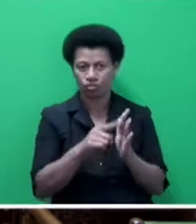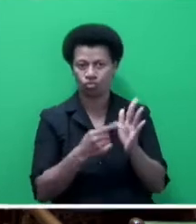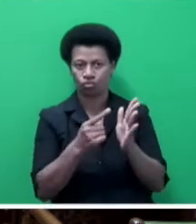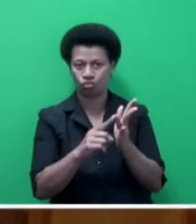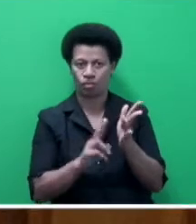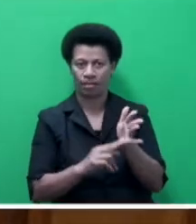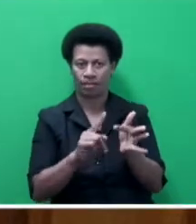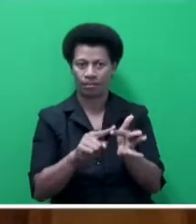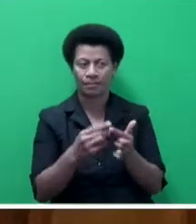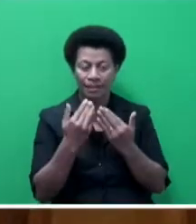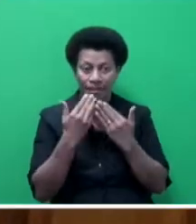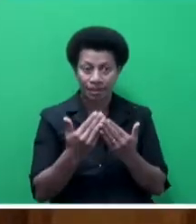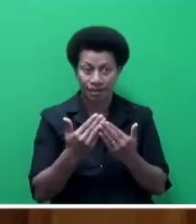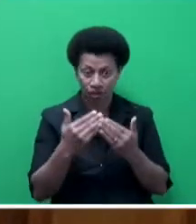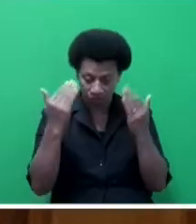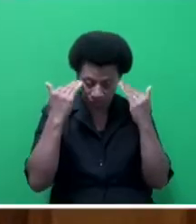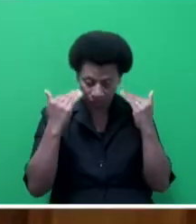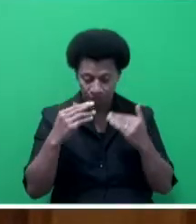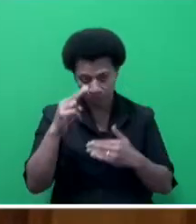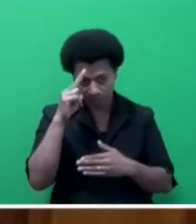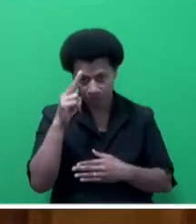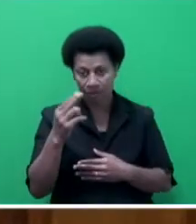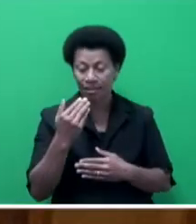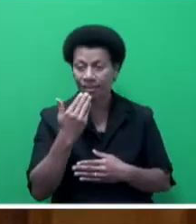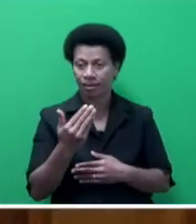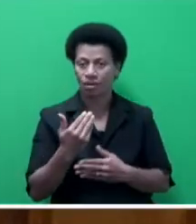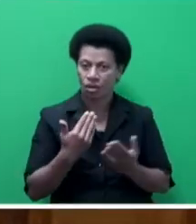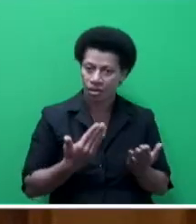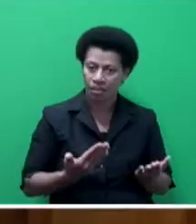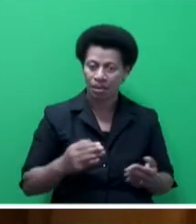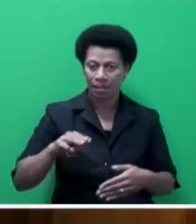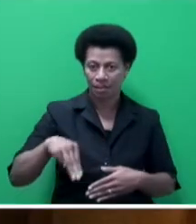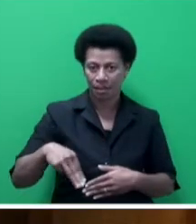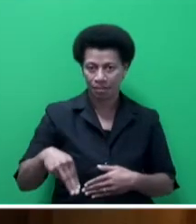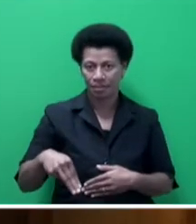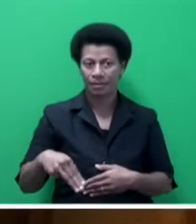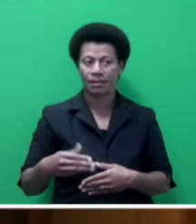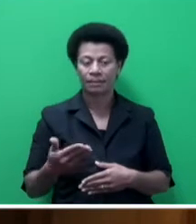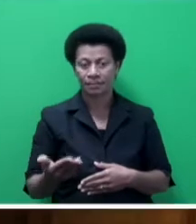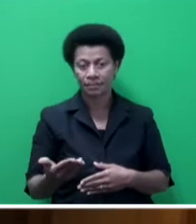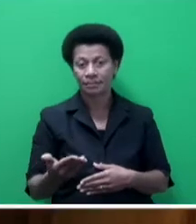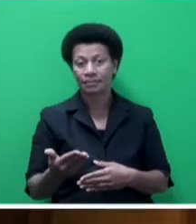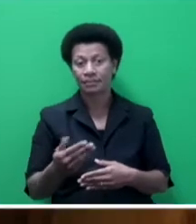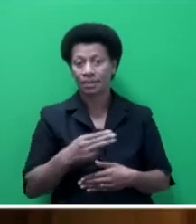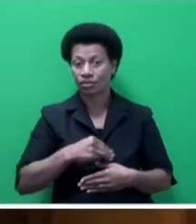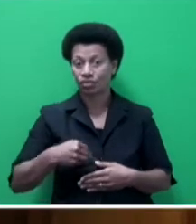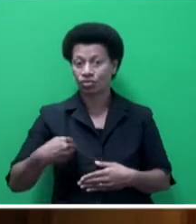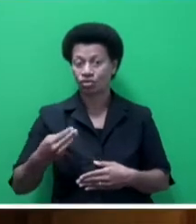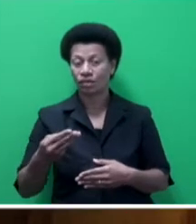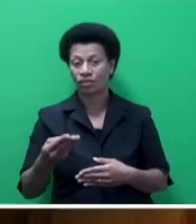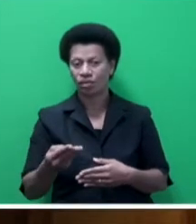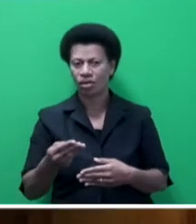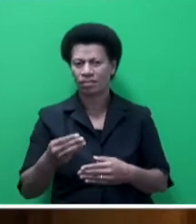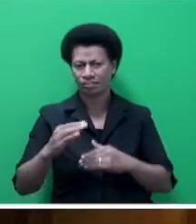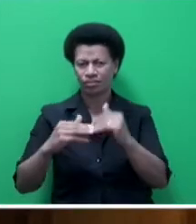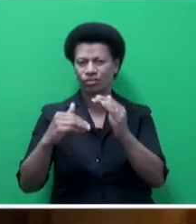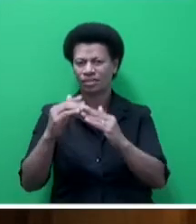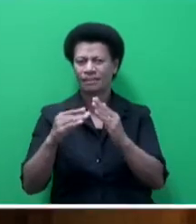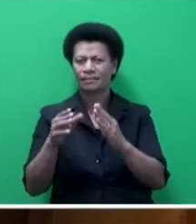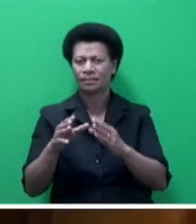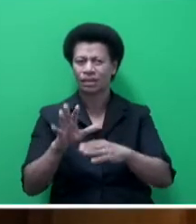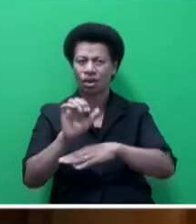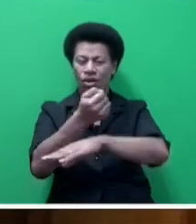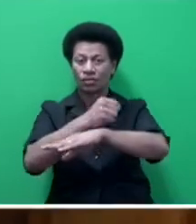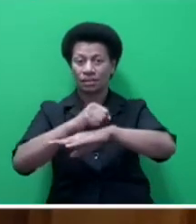Thank you, Mr. Speaker, sir. Thank the Honourable Member for his question. Currently, the Ministry of Infrastructure oversees activities undertaken